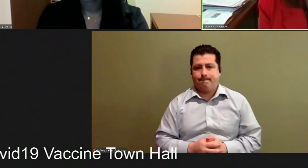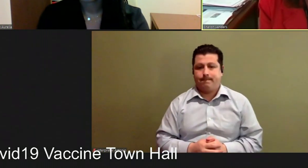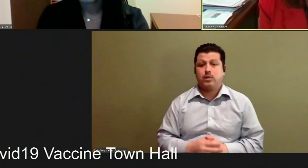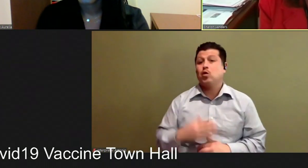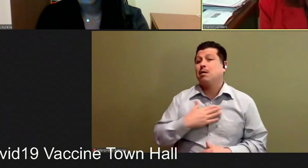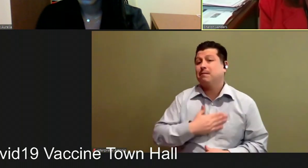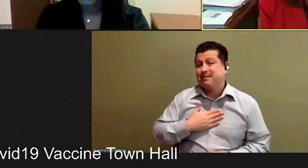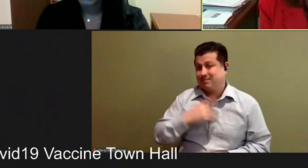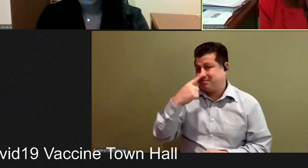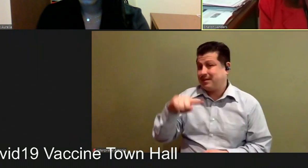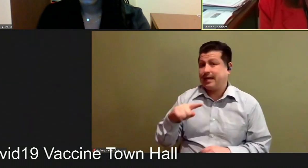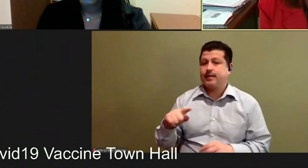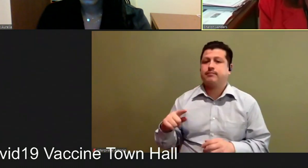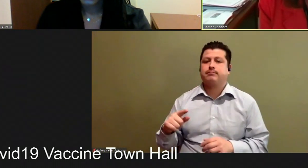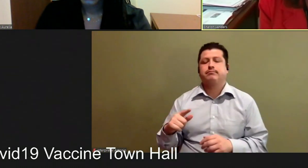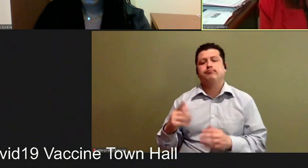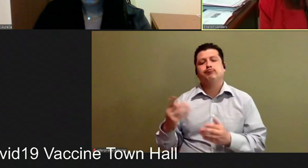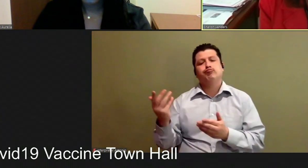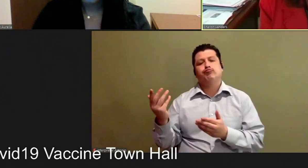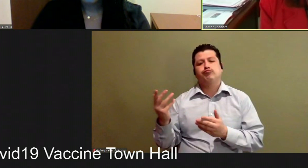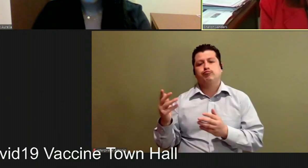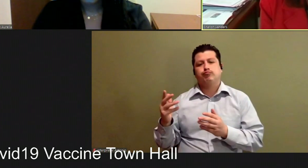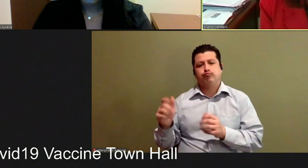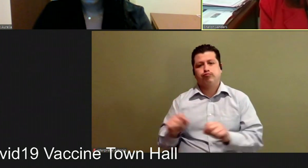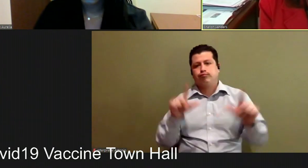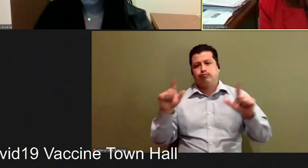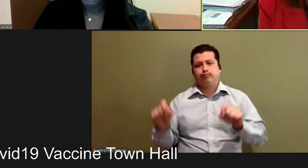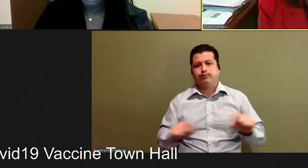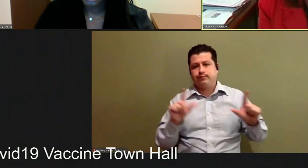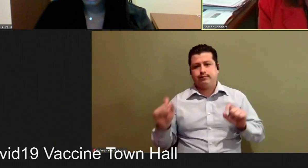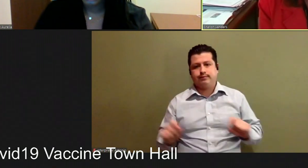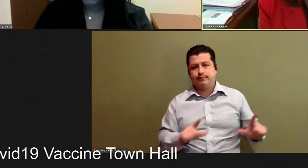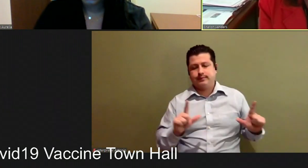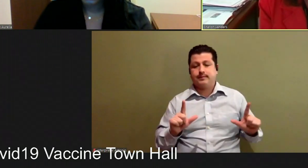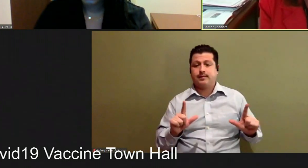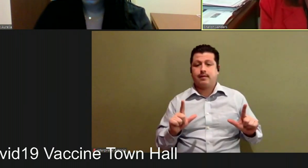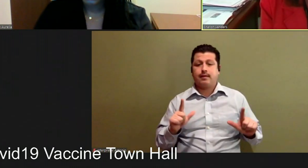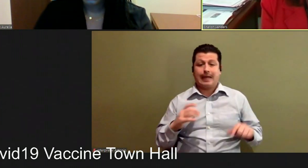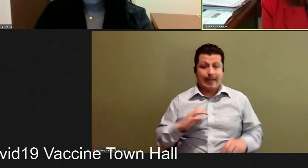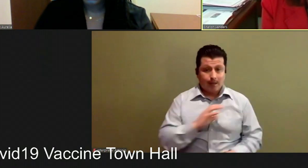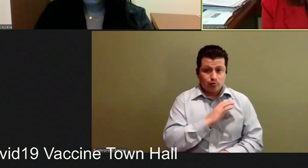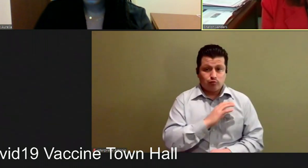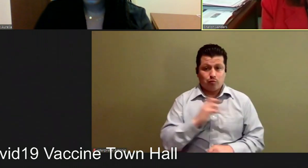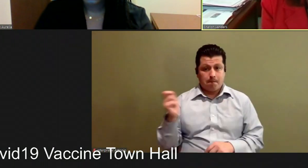we can allow the mayor and council members to make any final closing remarks?